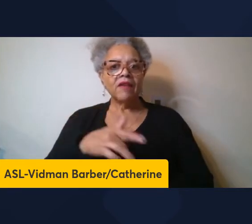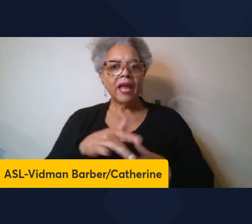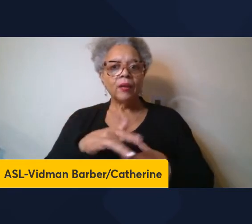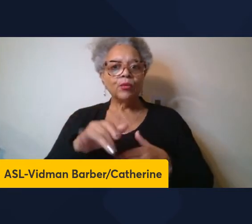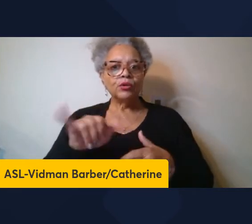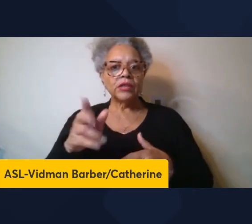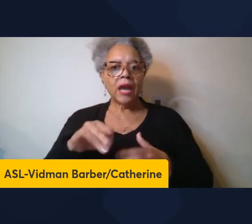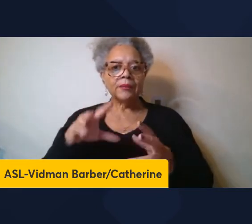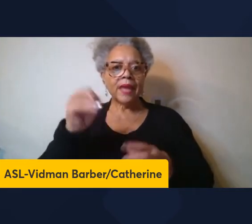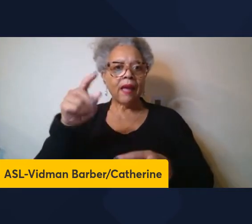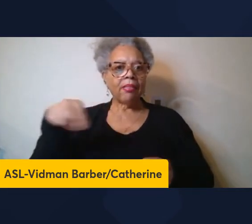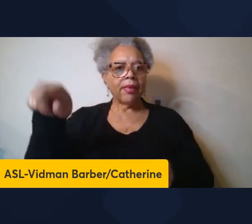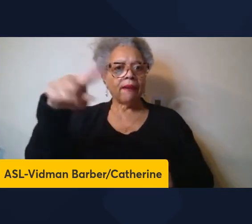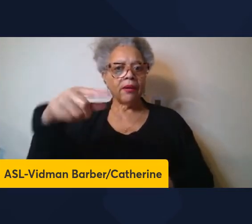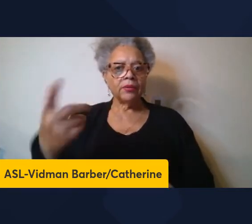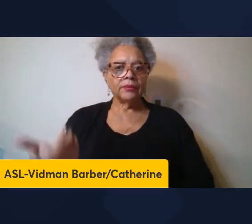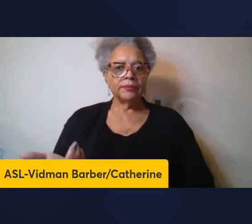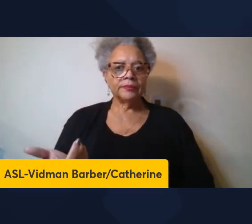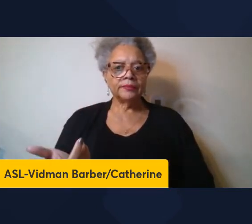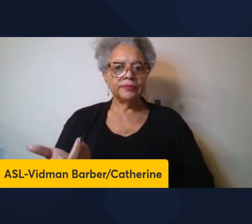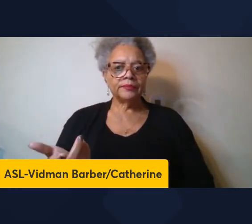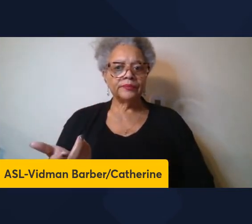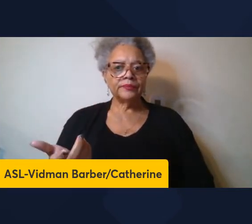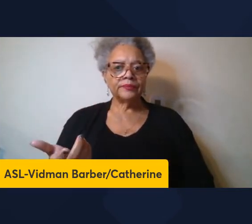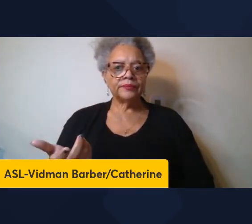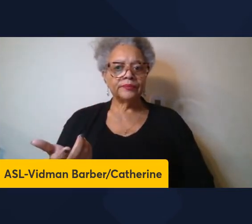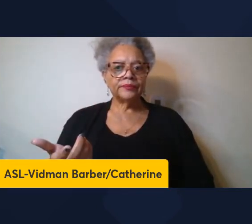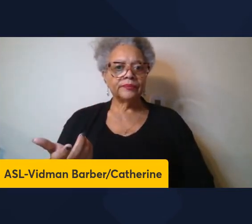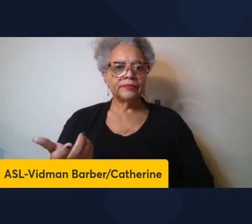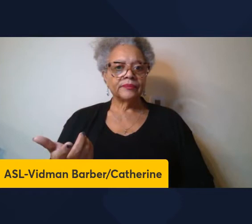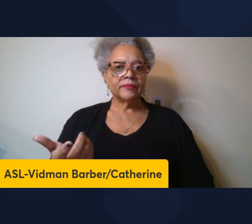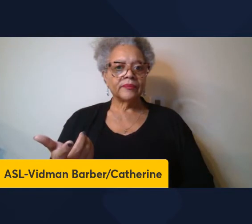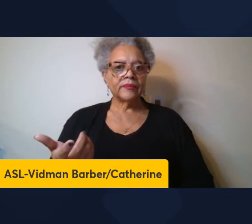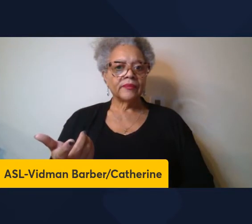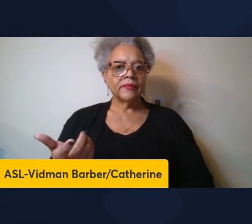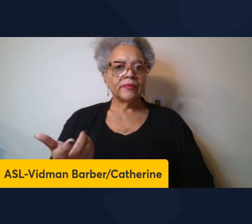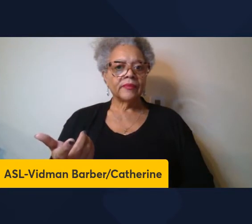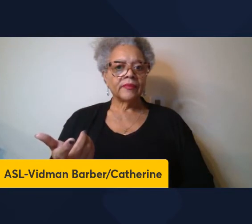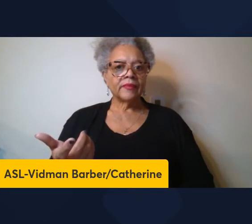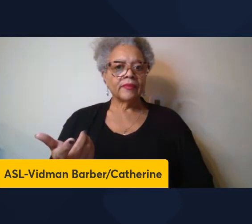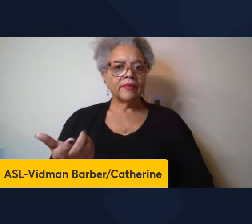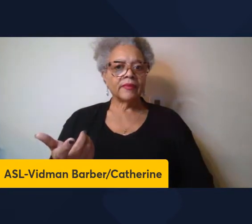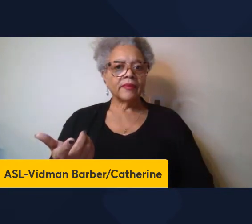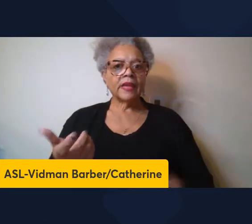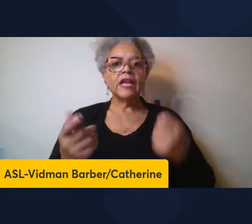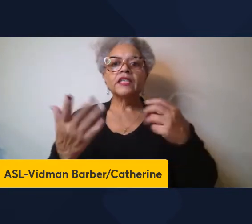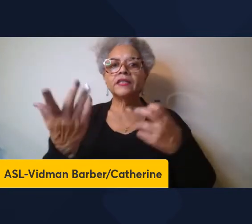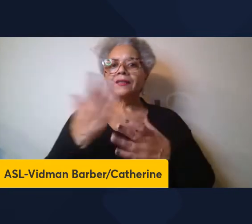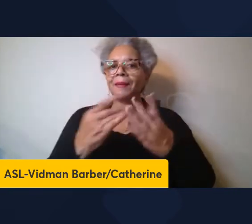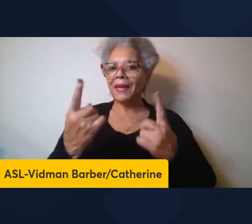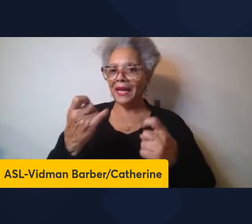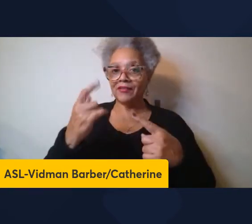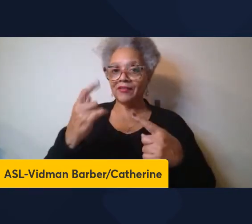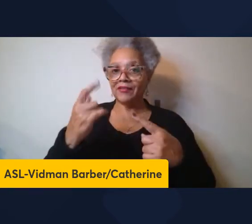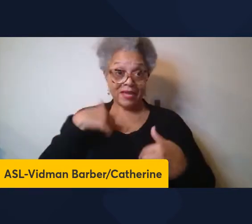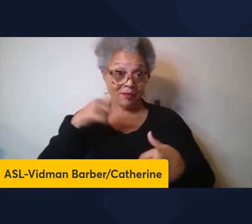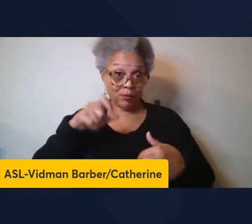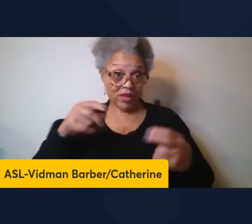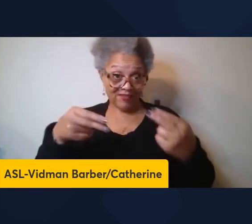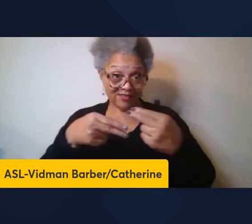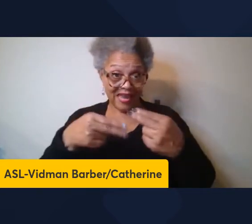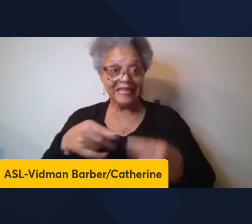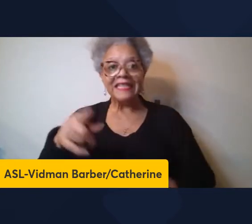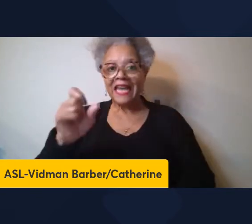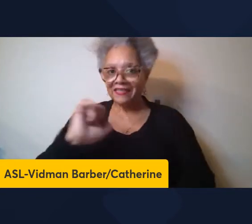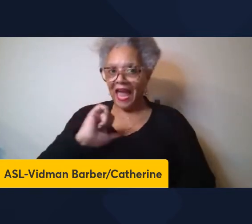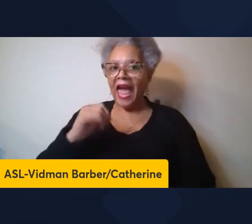market. All right. And so I have and so somebody's asking, is Dr. Nonterah supposed to have slides? Yes,